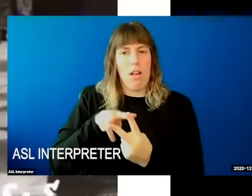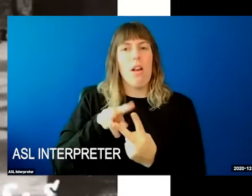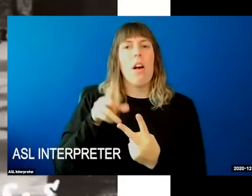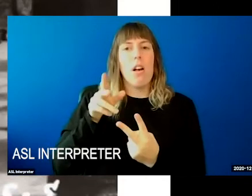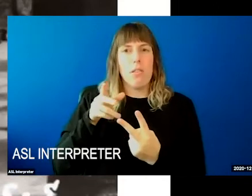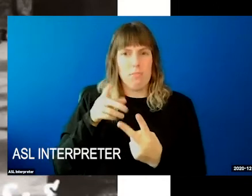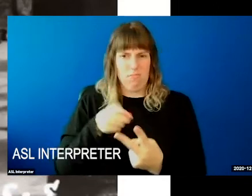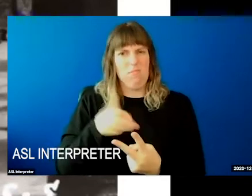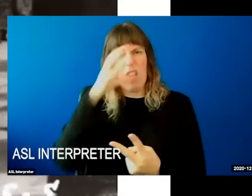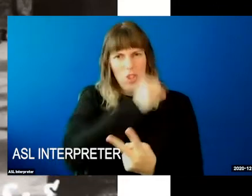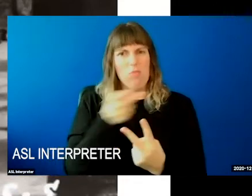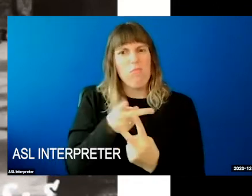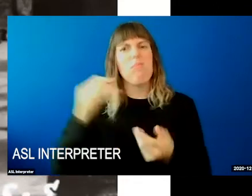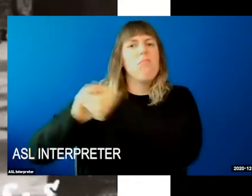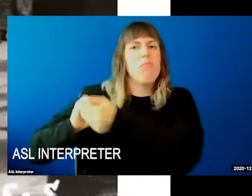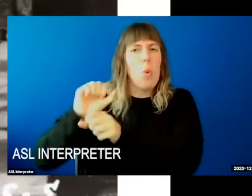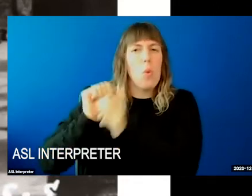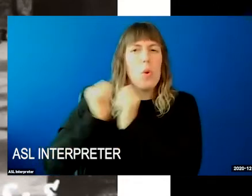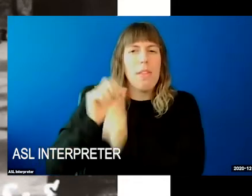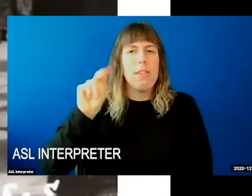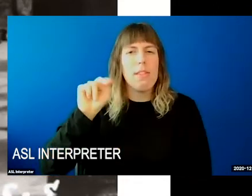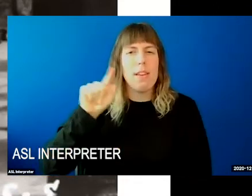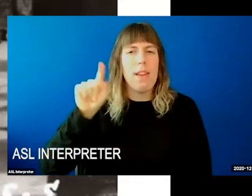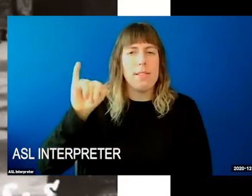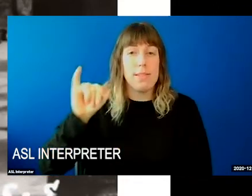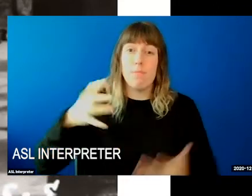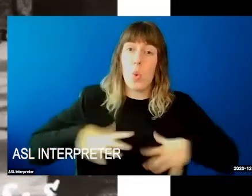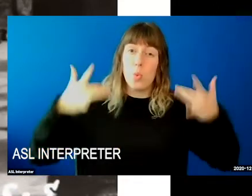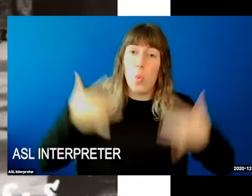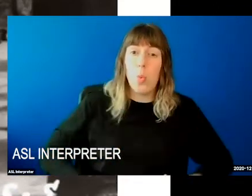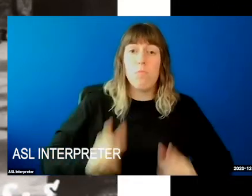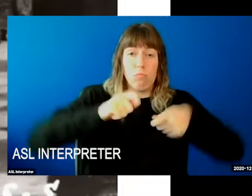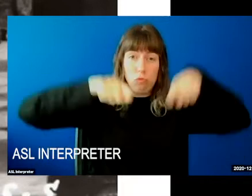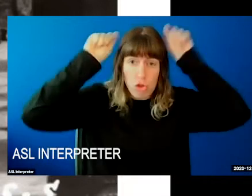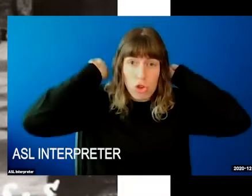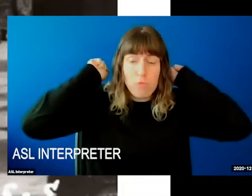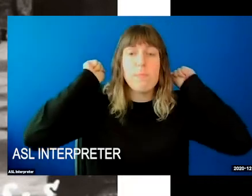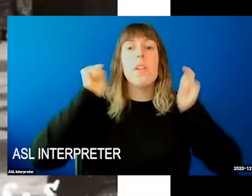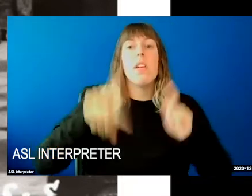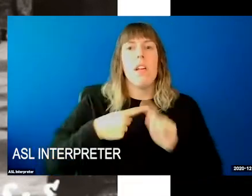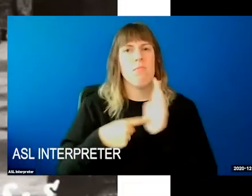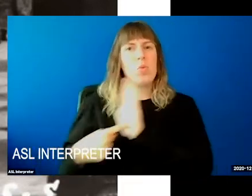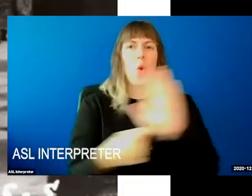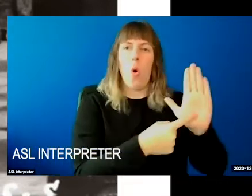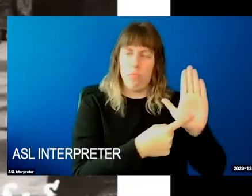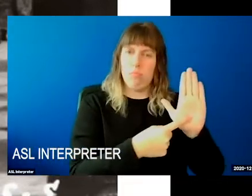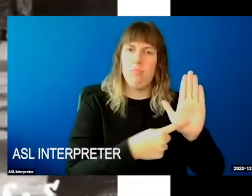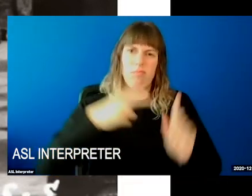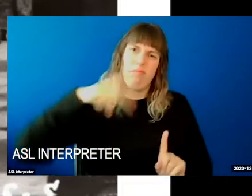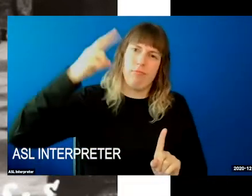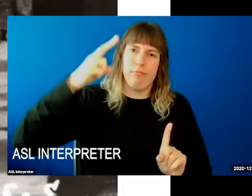with the Nazis and stripped of their clothes, their hair shorn, and paraded through the streets.